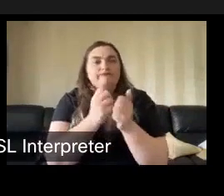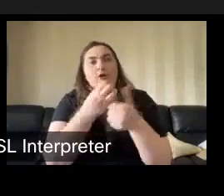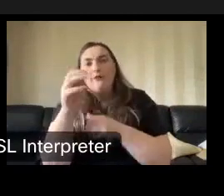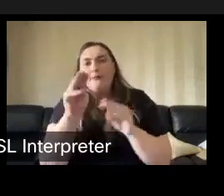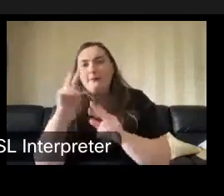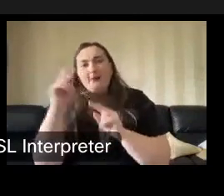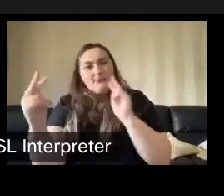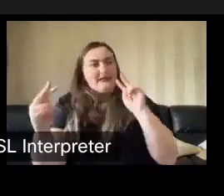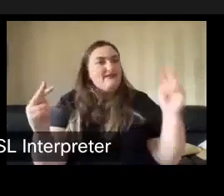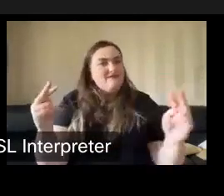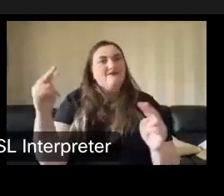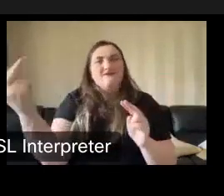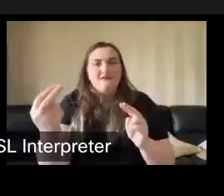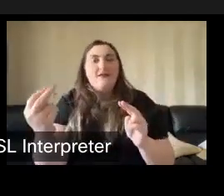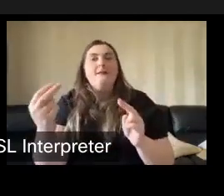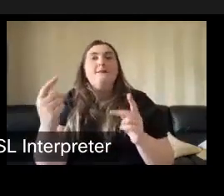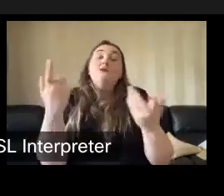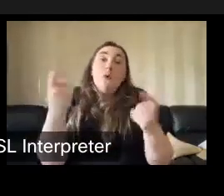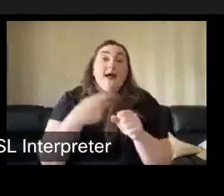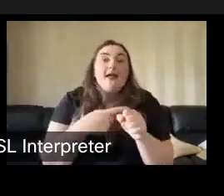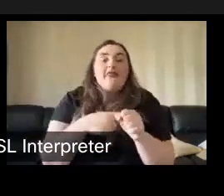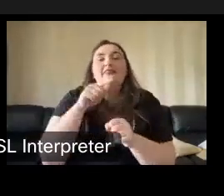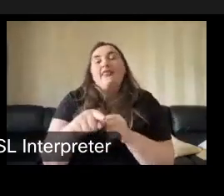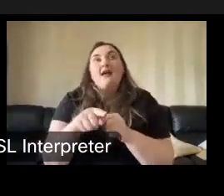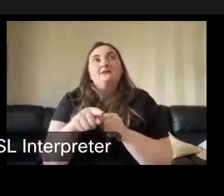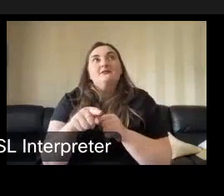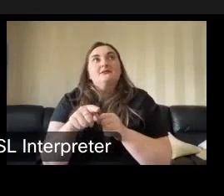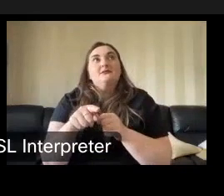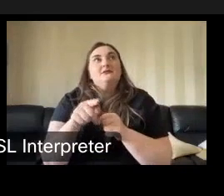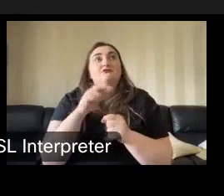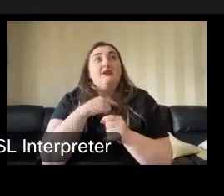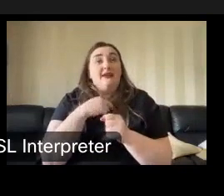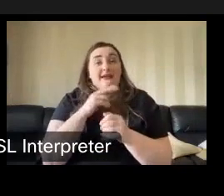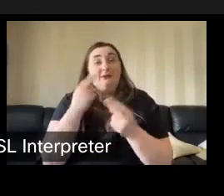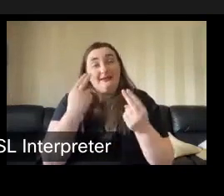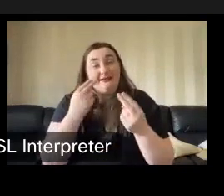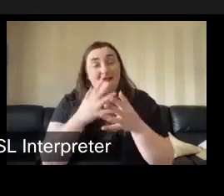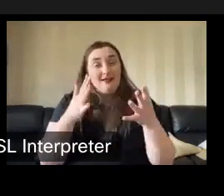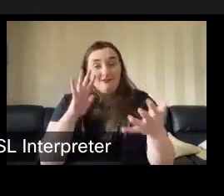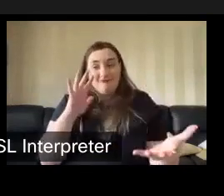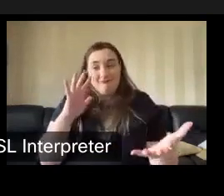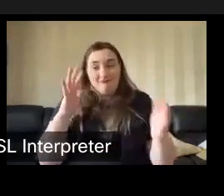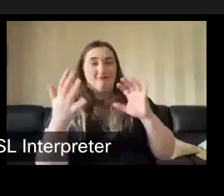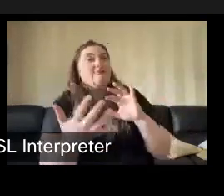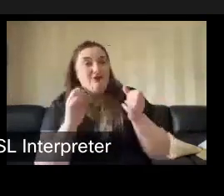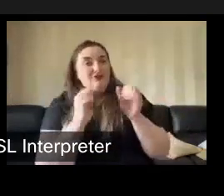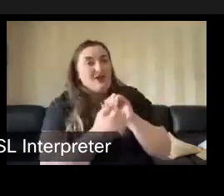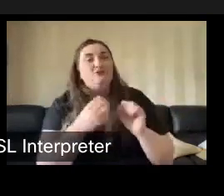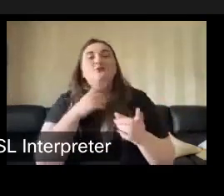And again, that takes a paradigm shift to be able to do that. They also